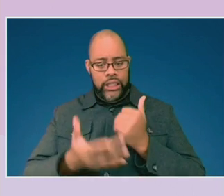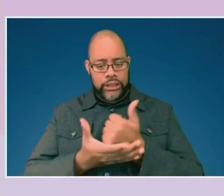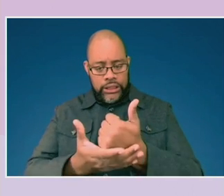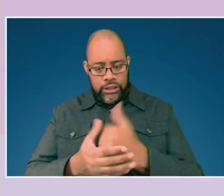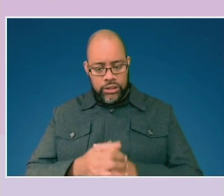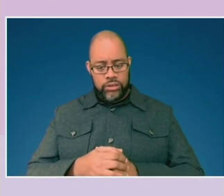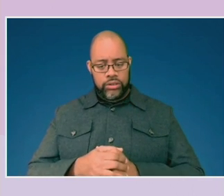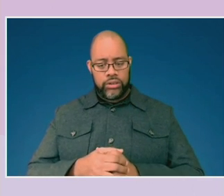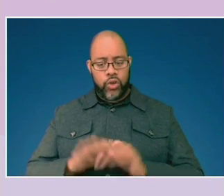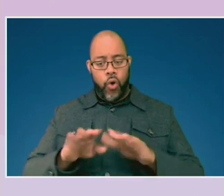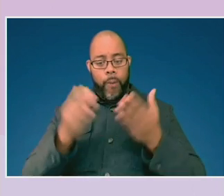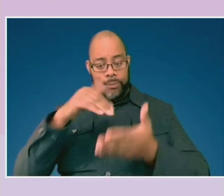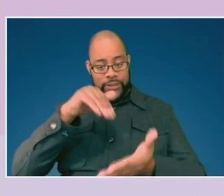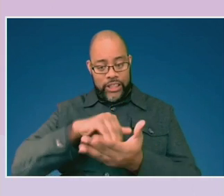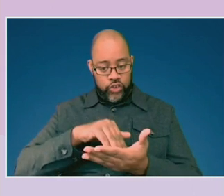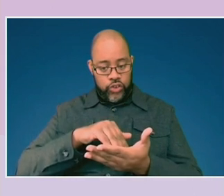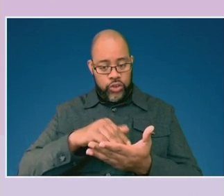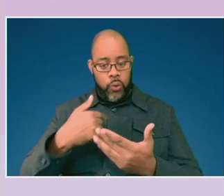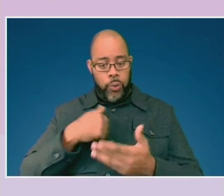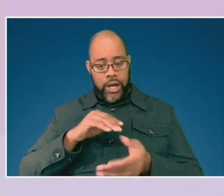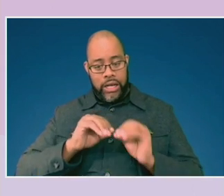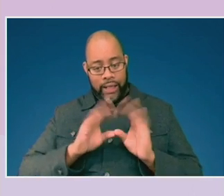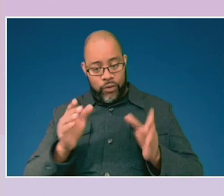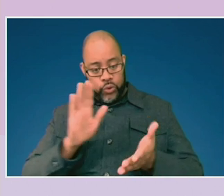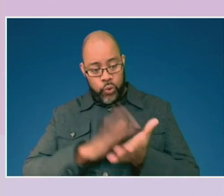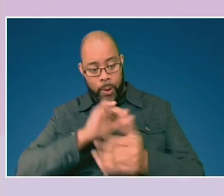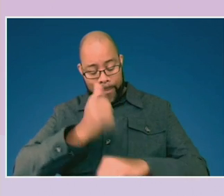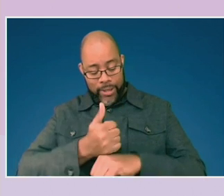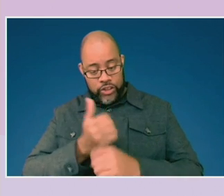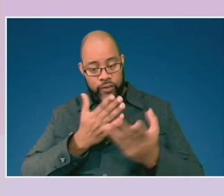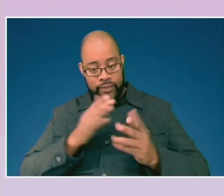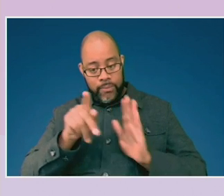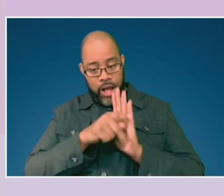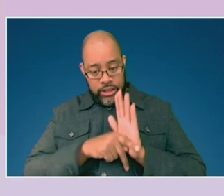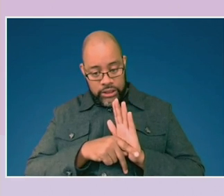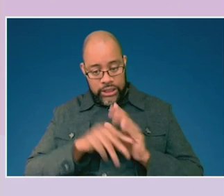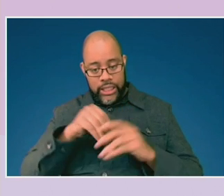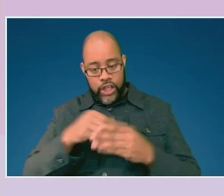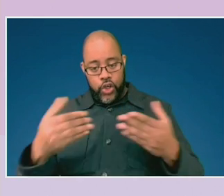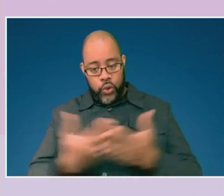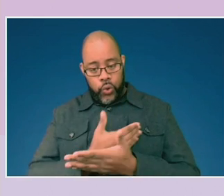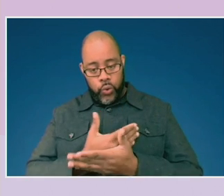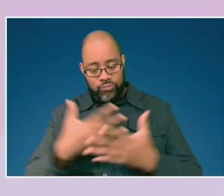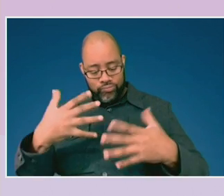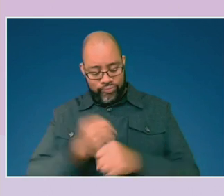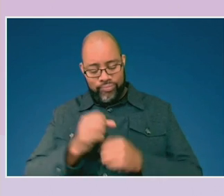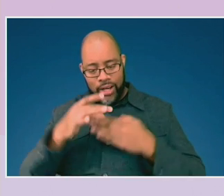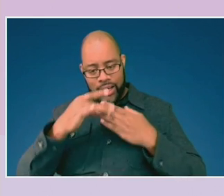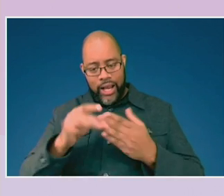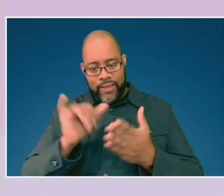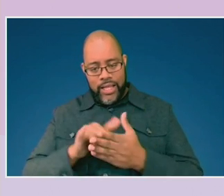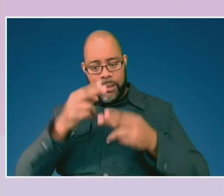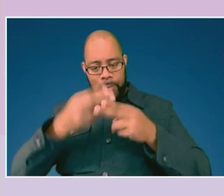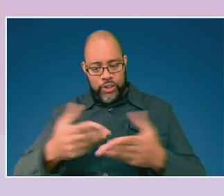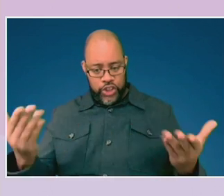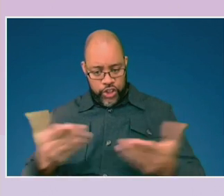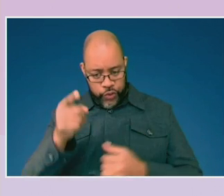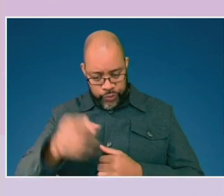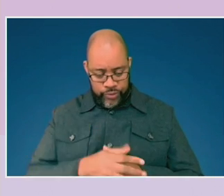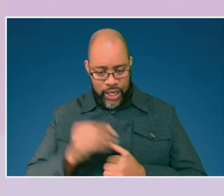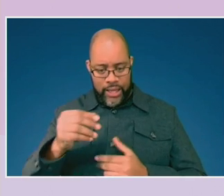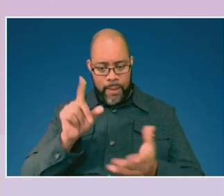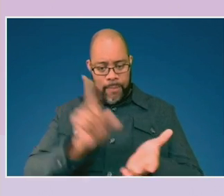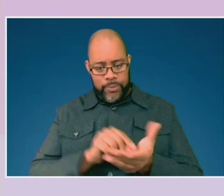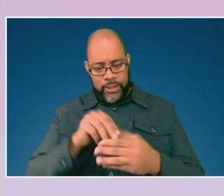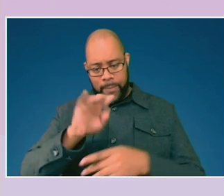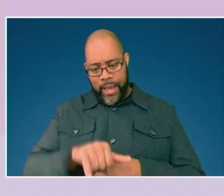up a center, and we clarified school-based service policies in our new comprehensive guide, which has been mentioned here, and it was published in May